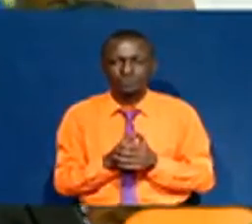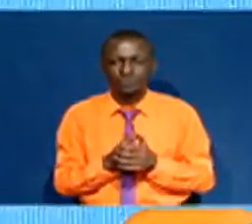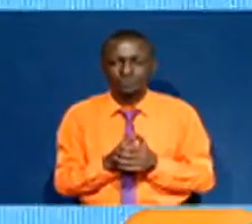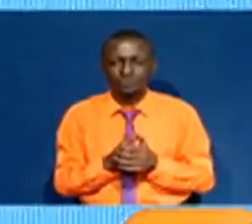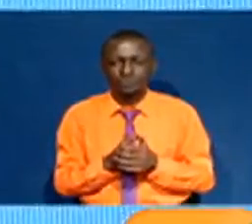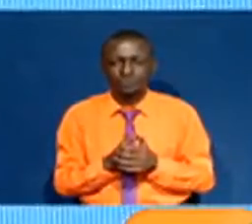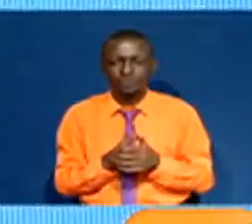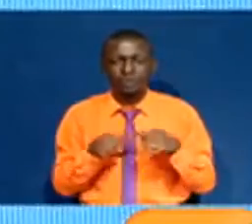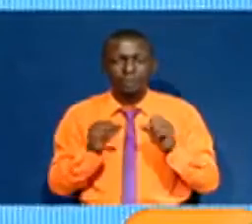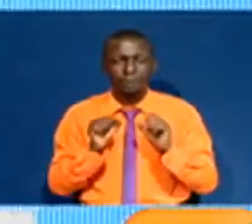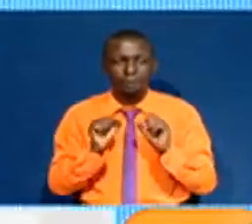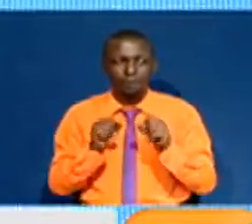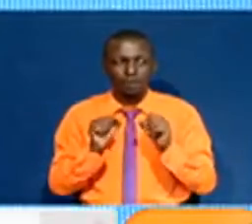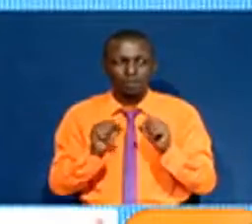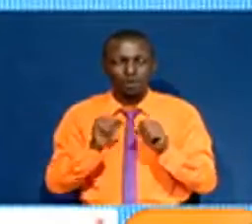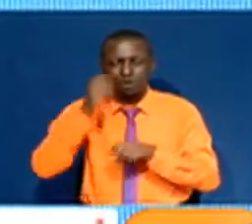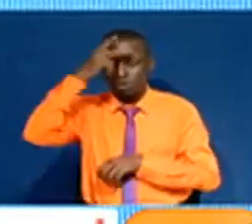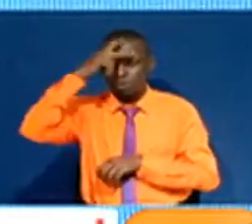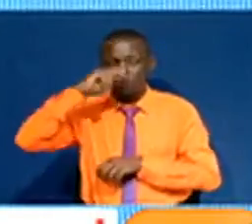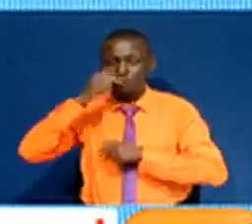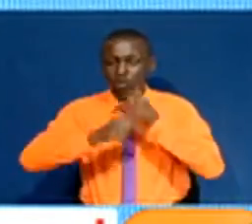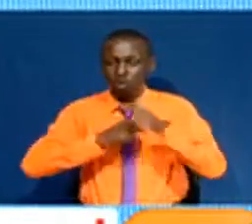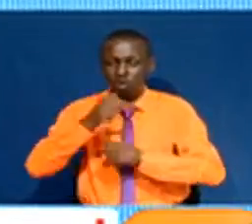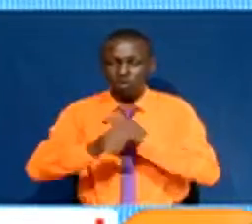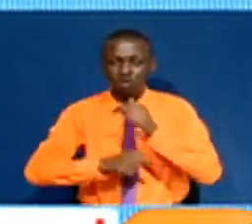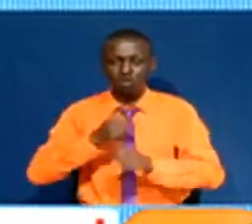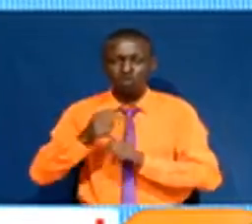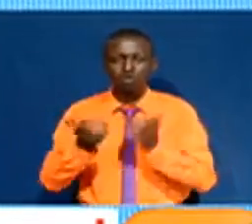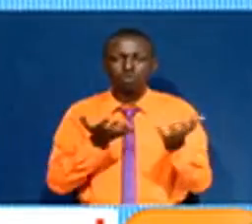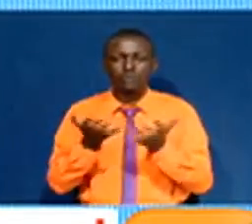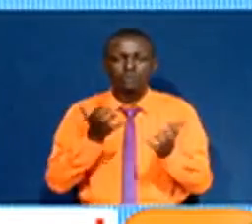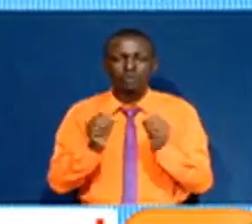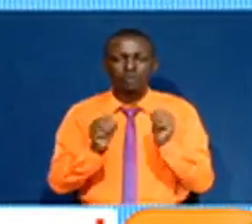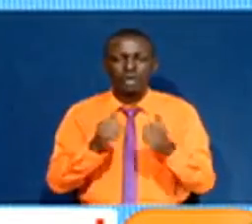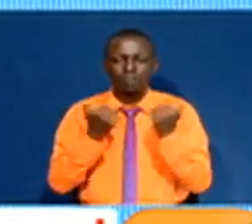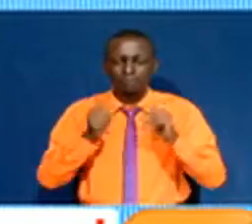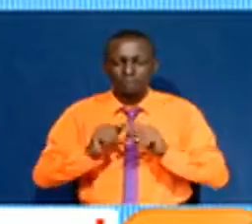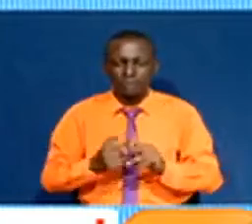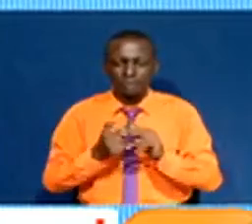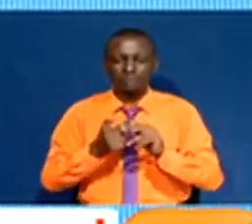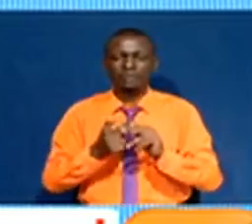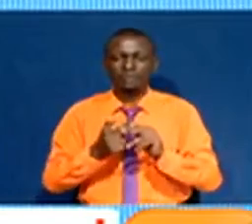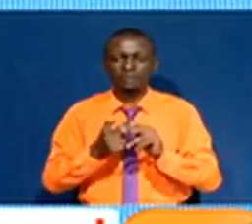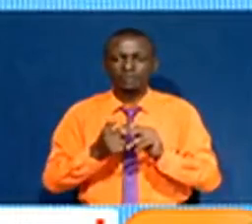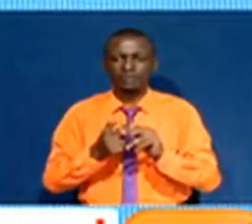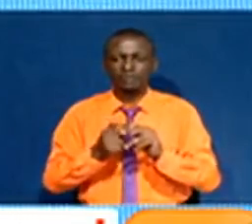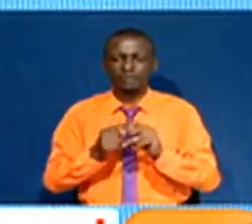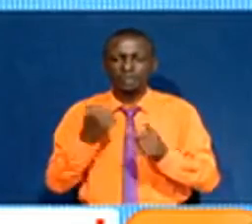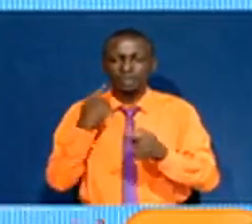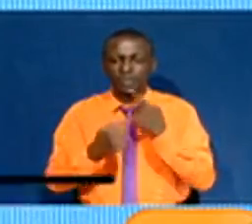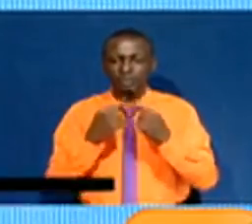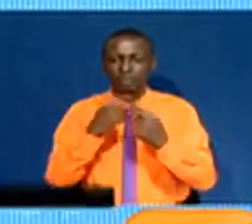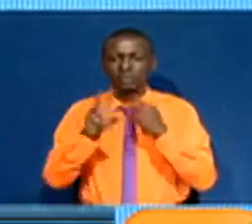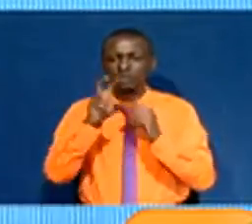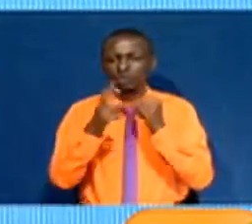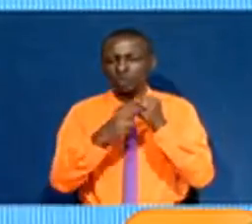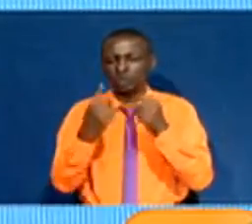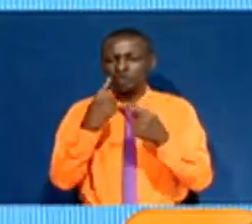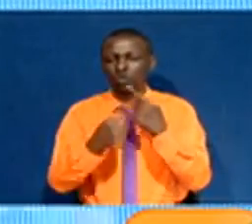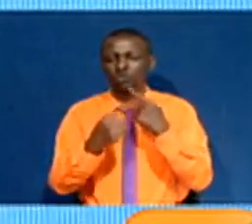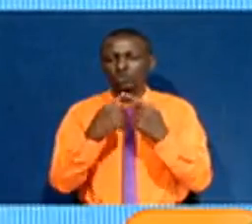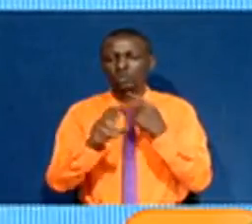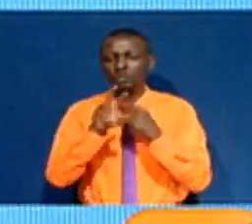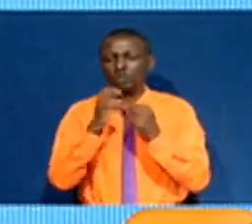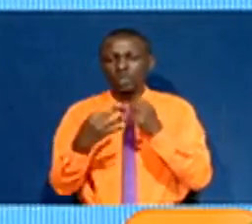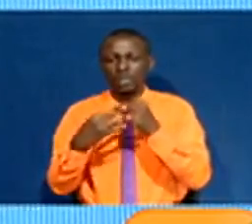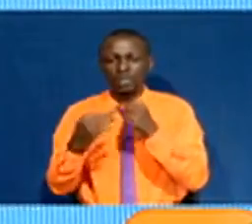extent possible in this policy the startups that have done the heavy lifting, that have been here since 2017, 2018,